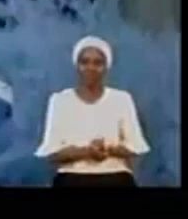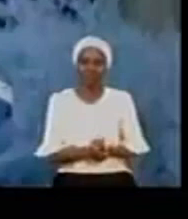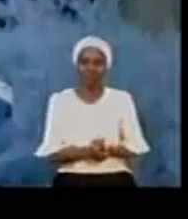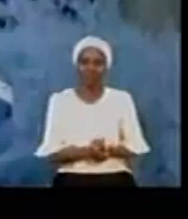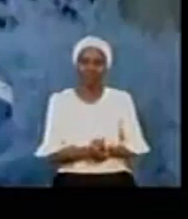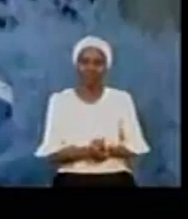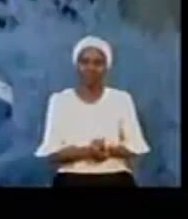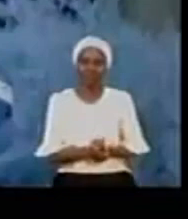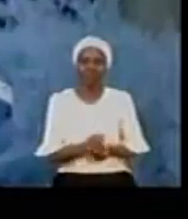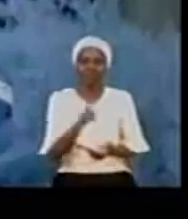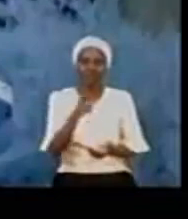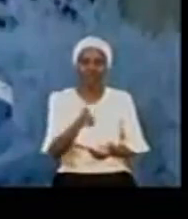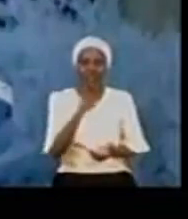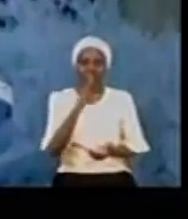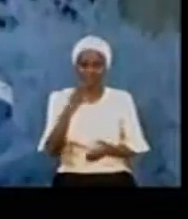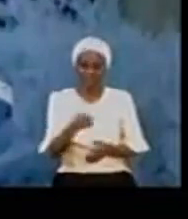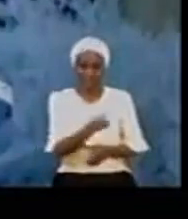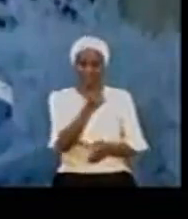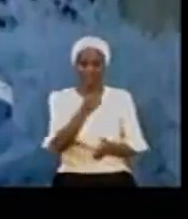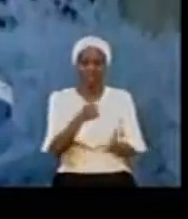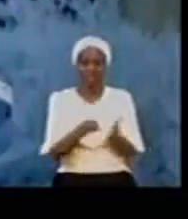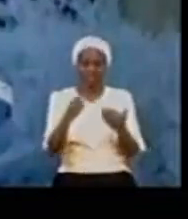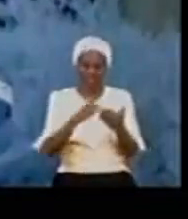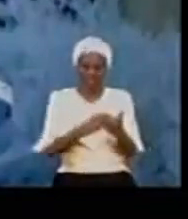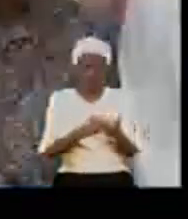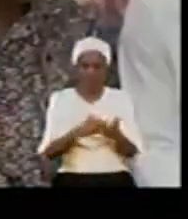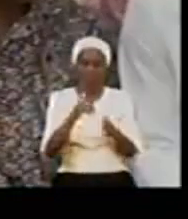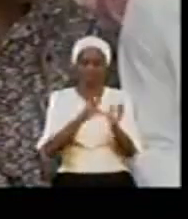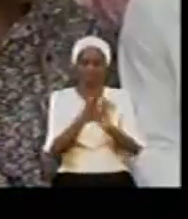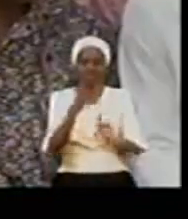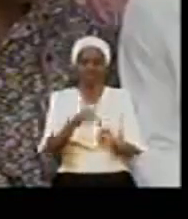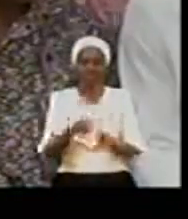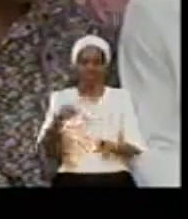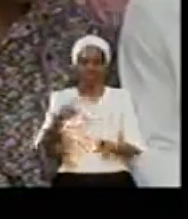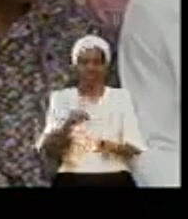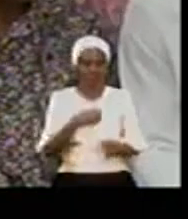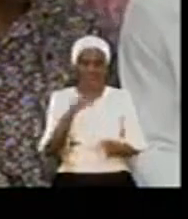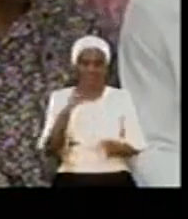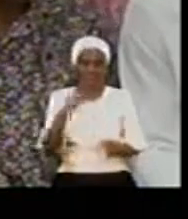We are taking it back. Praise the Lord.